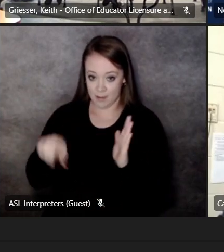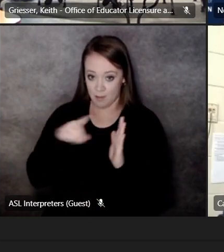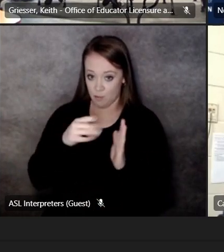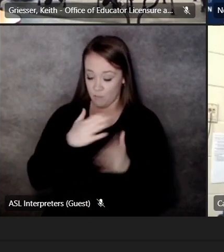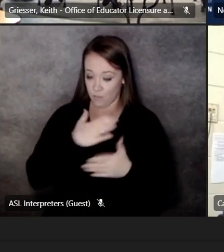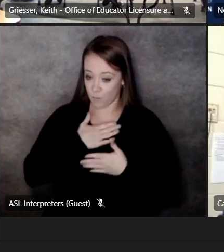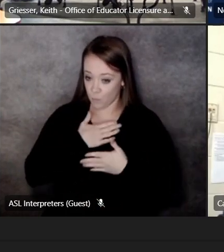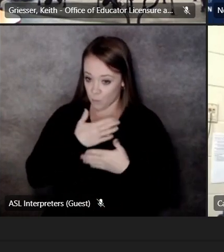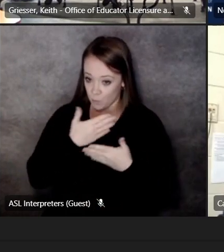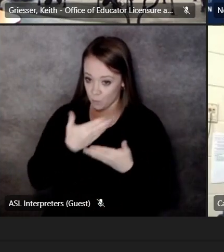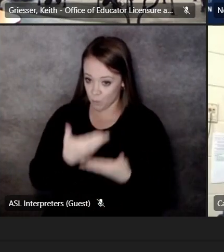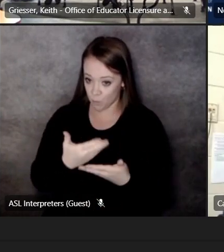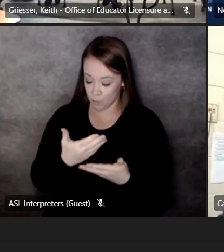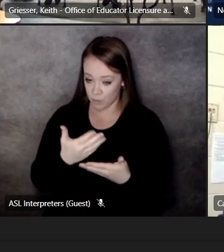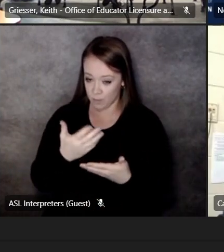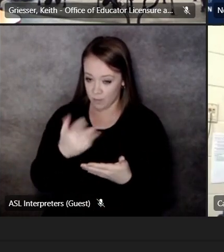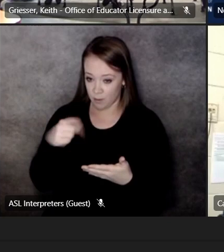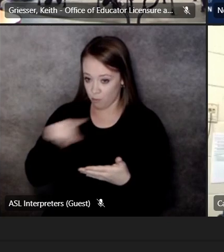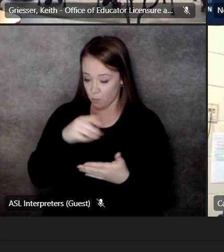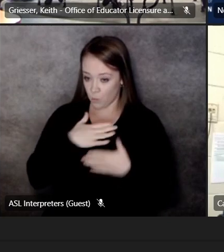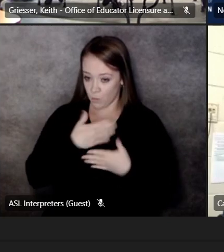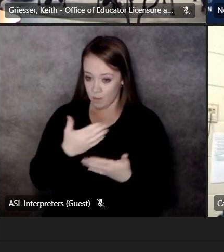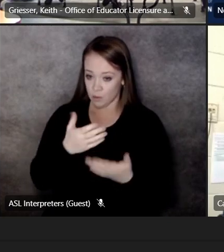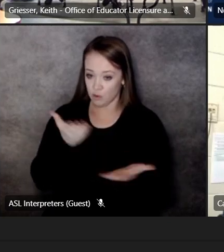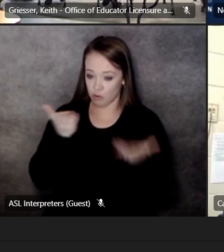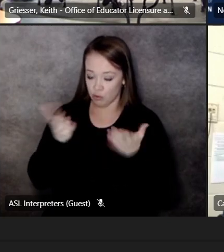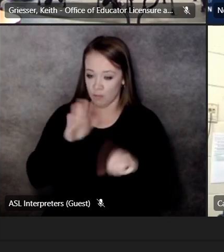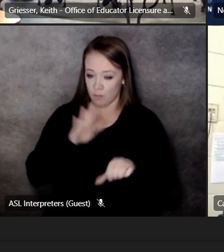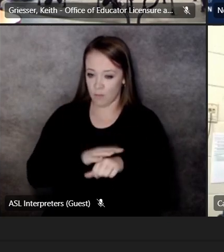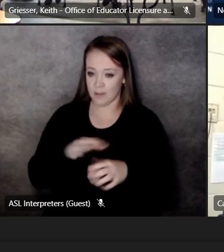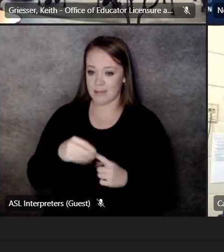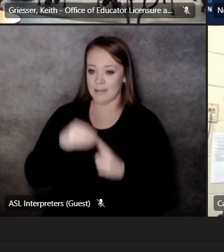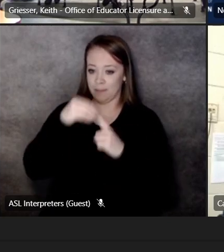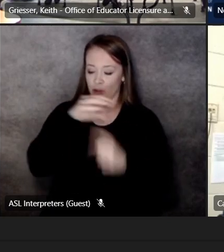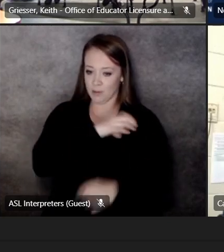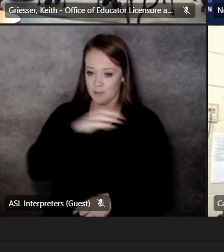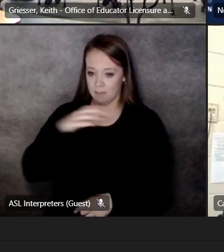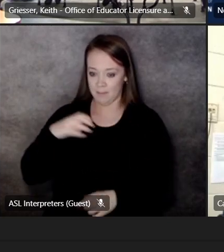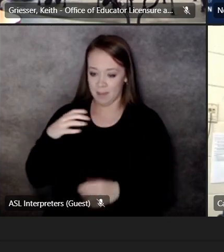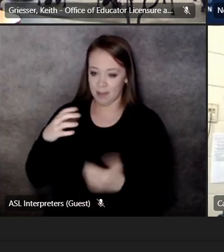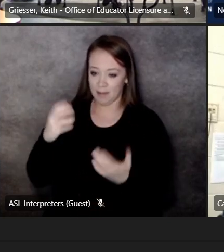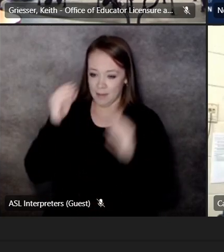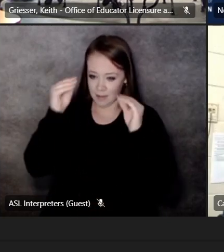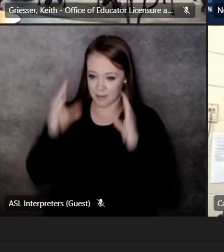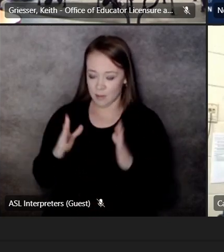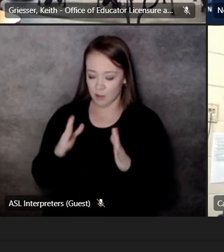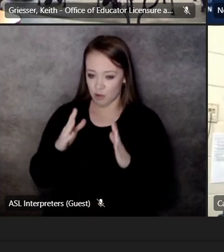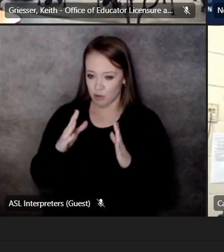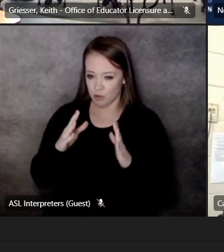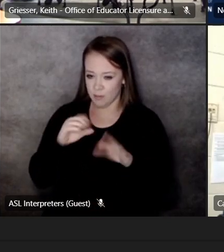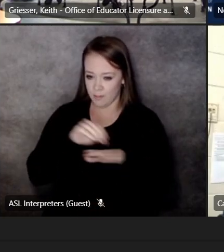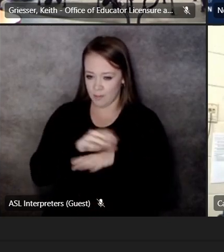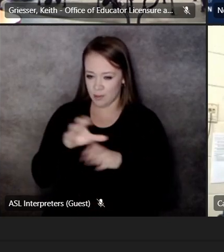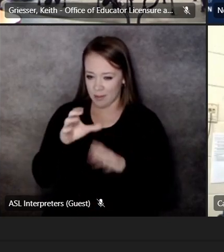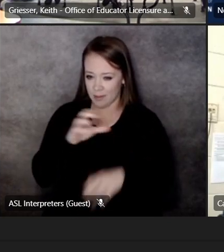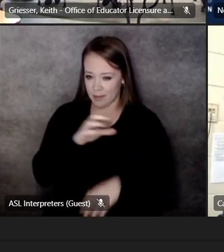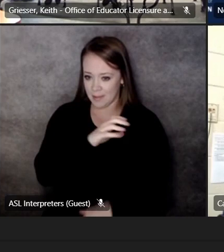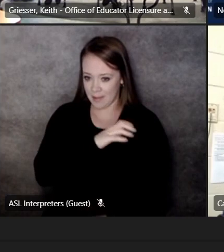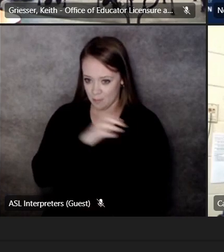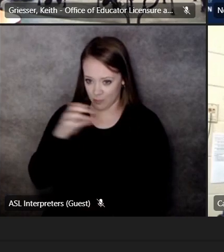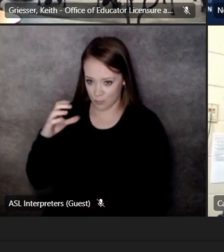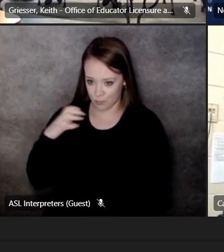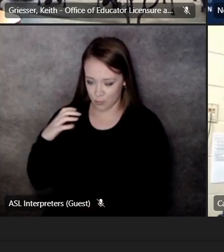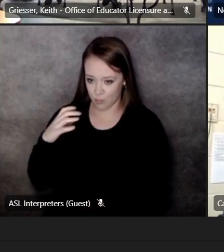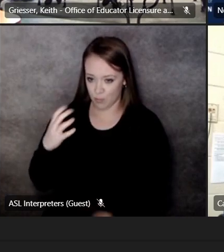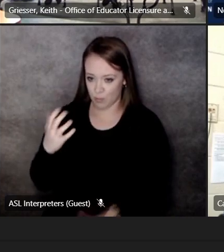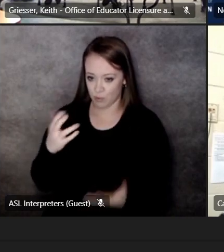serve on a special committee of the Teacher Advisory Council to review those applications and make a recommendation to the state